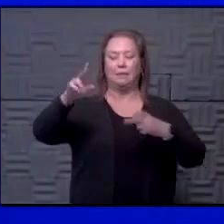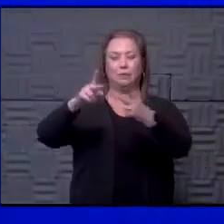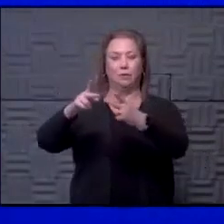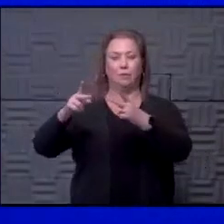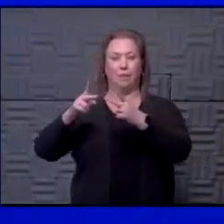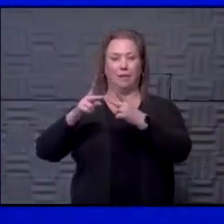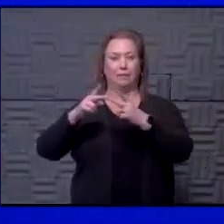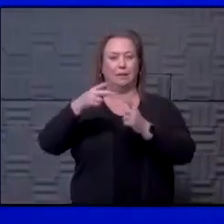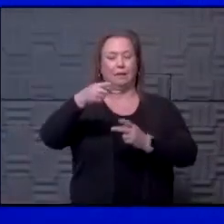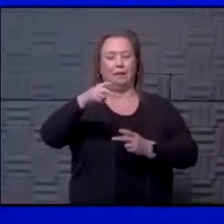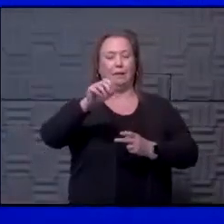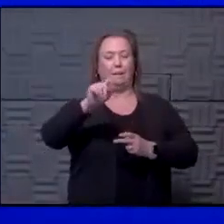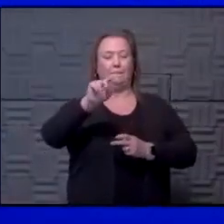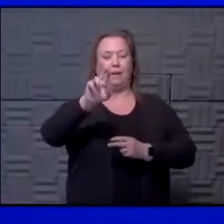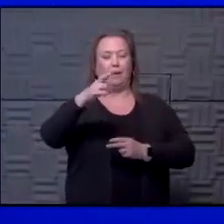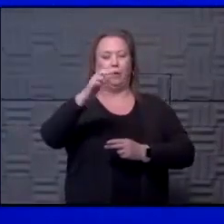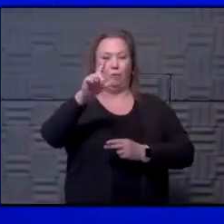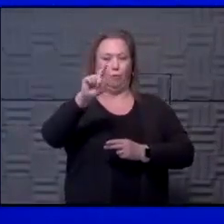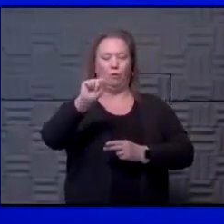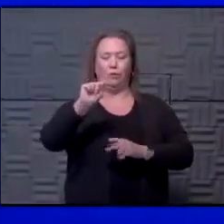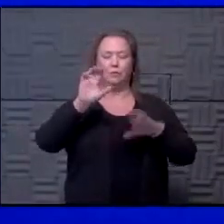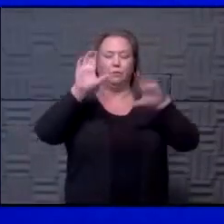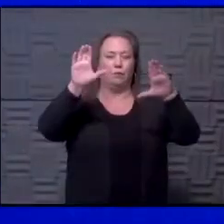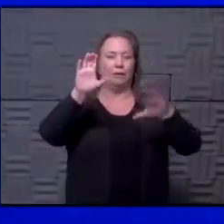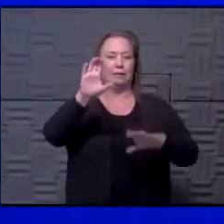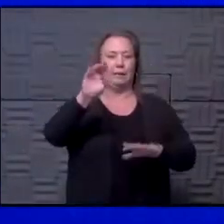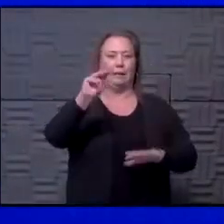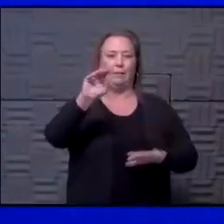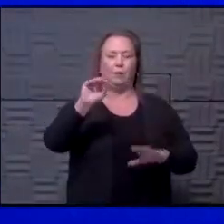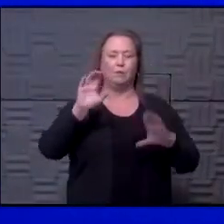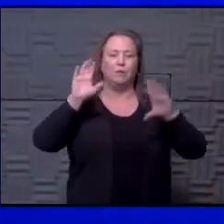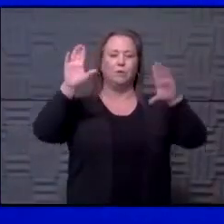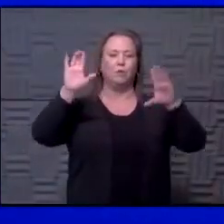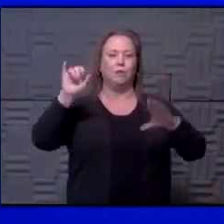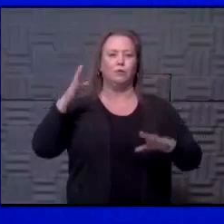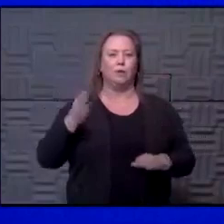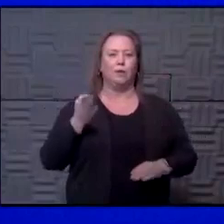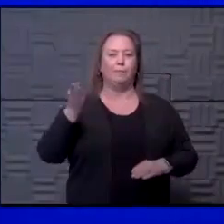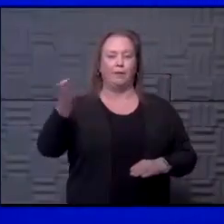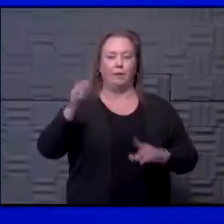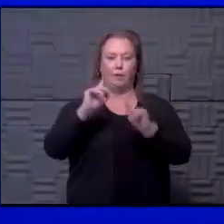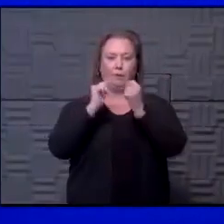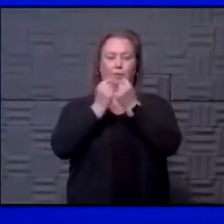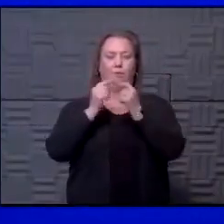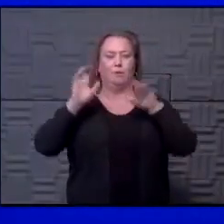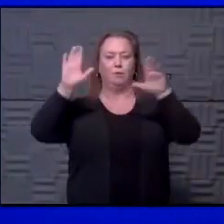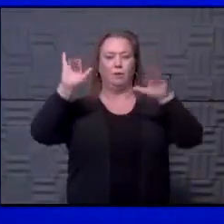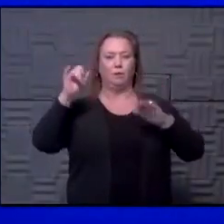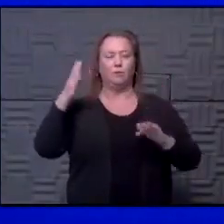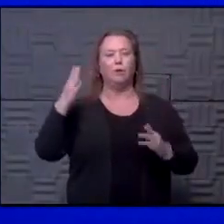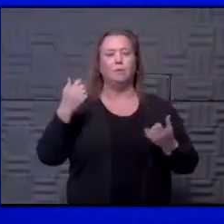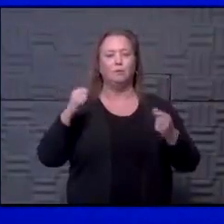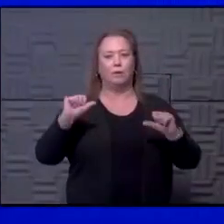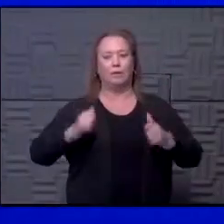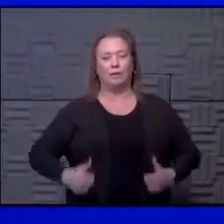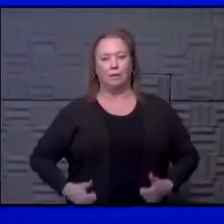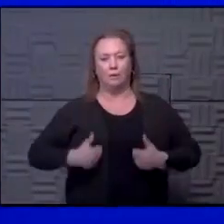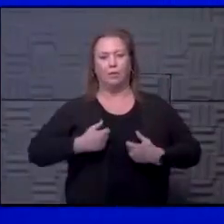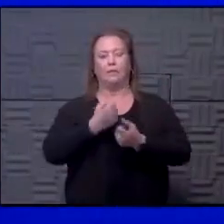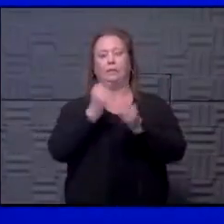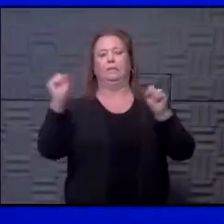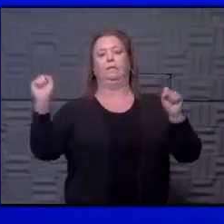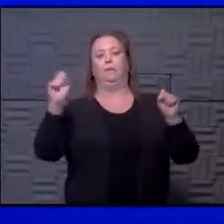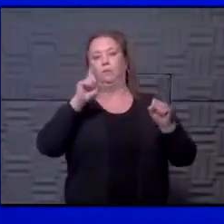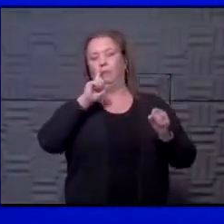Peter Holt's one of the CMOs we work with, or St. Luke's CMO over there, and has just done a great job. And that whole team has done a great job of trying to keep their residents safe. They really